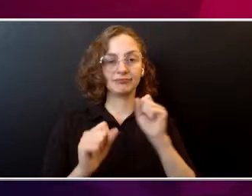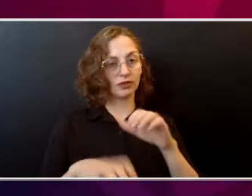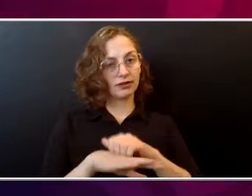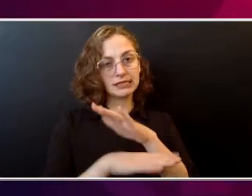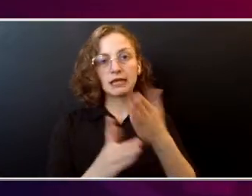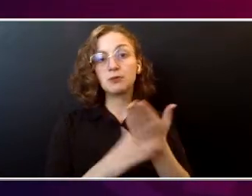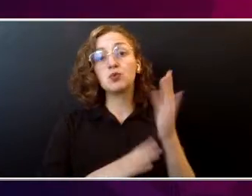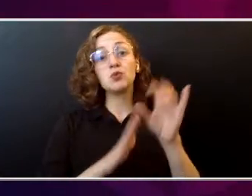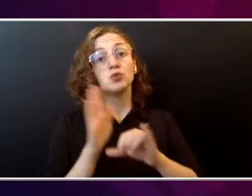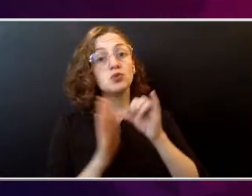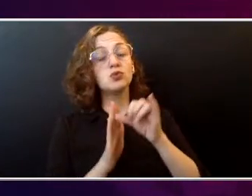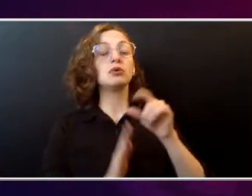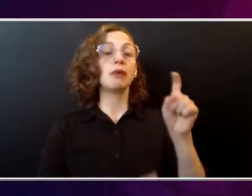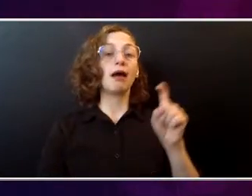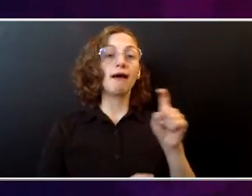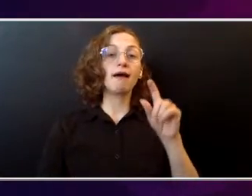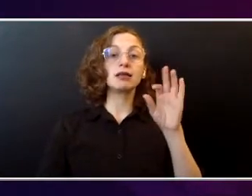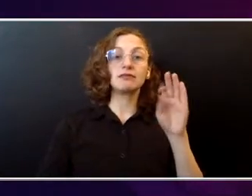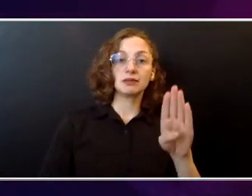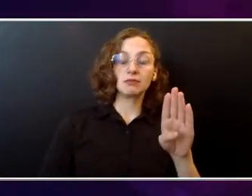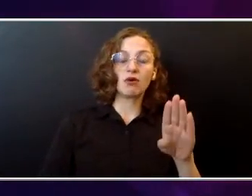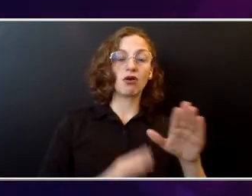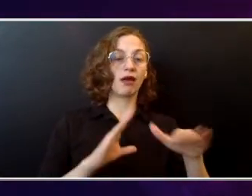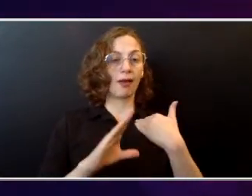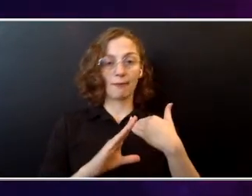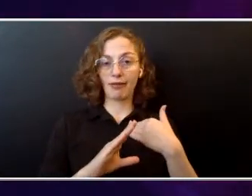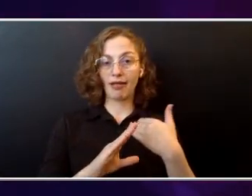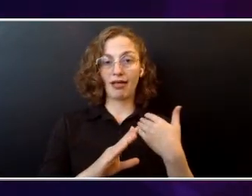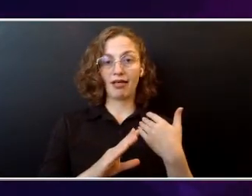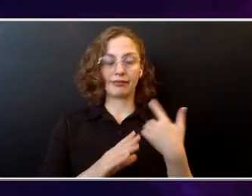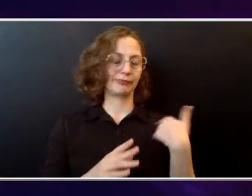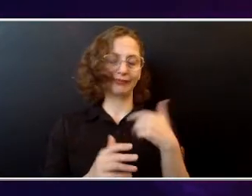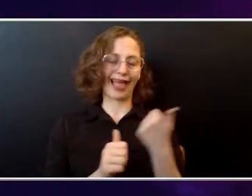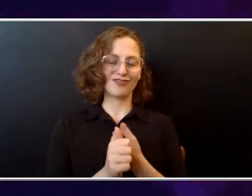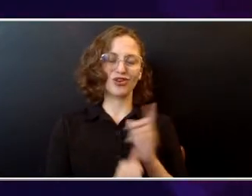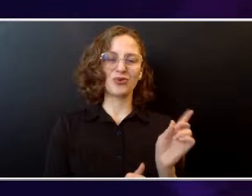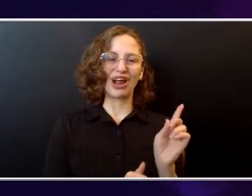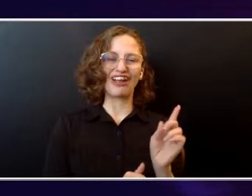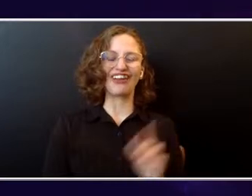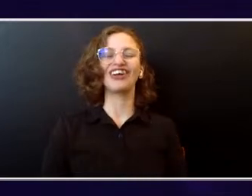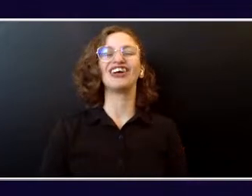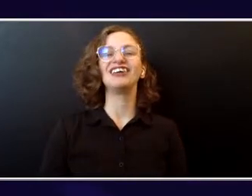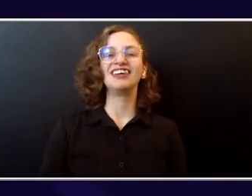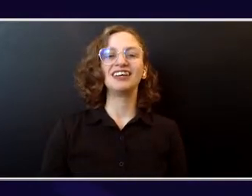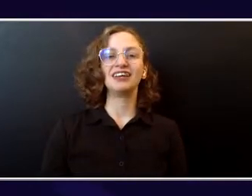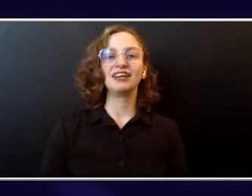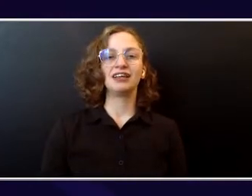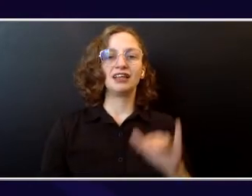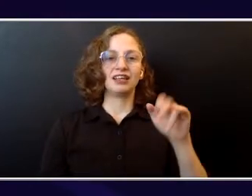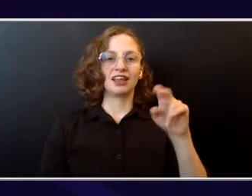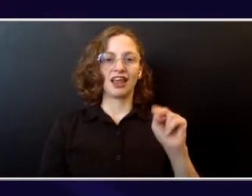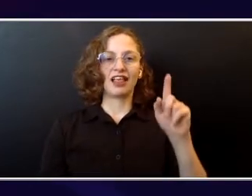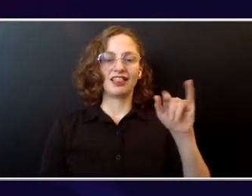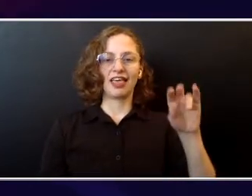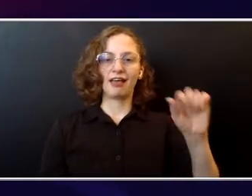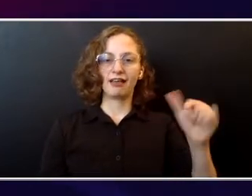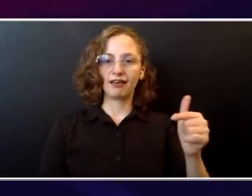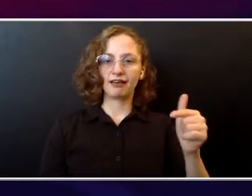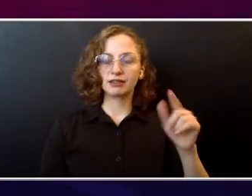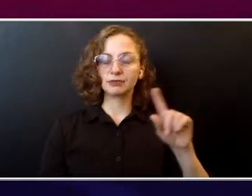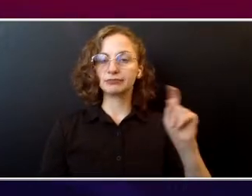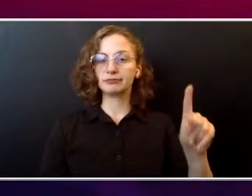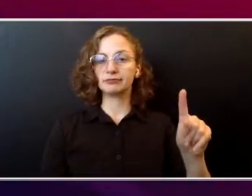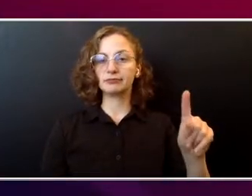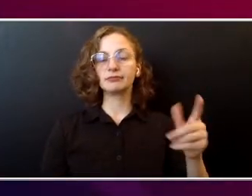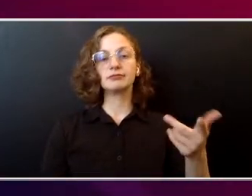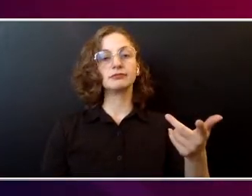Facebook, and our email. We're pretty much everywhere. We'll ask them in real time. Yen Liang has a question. He wants to know if individuals with a